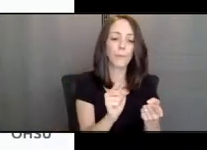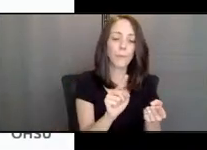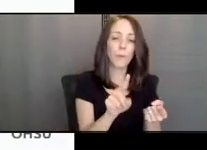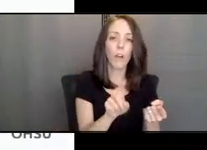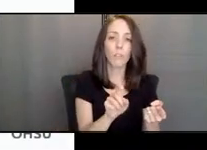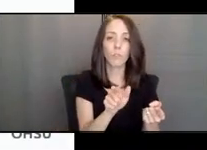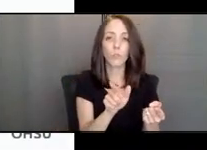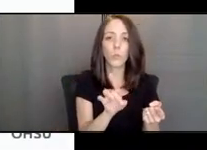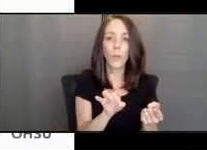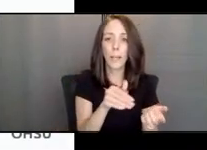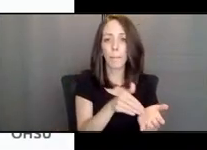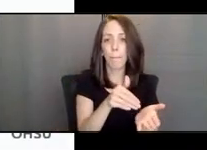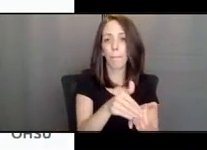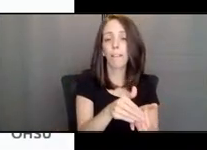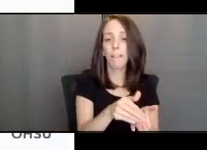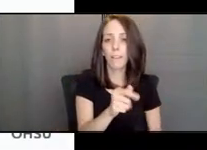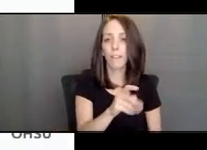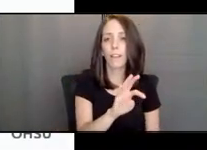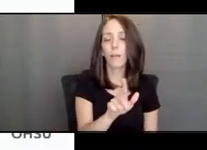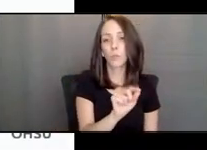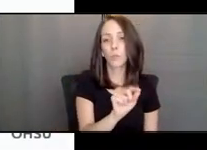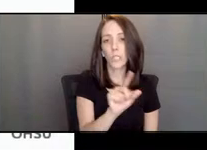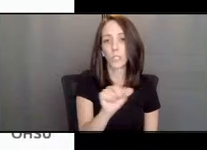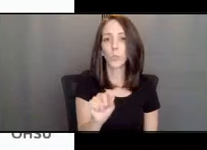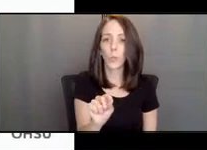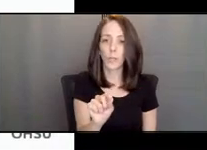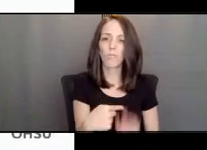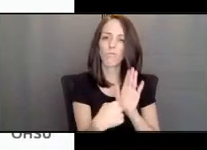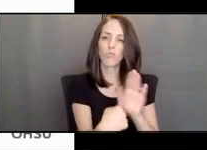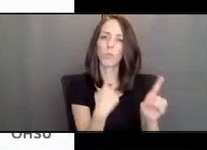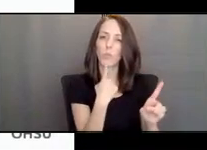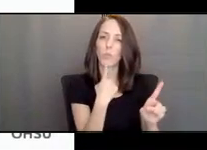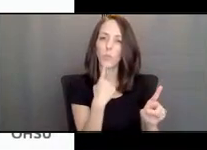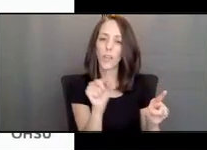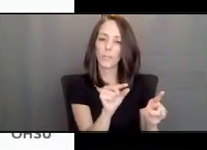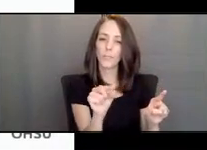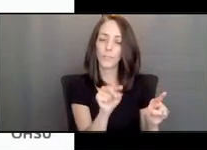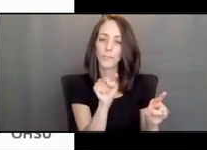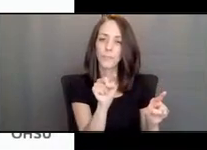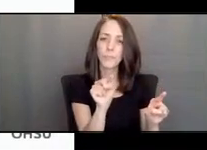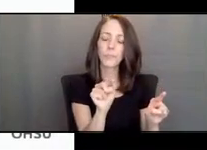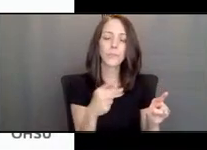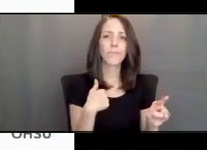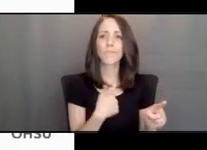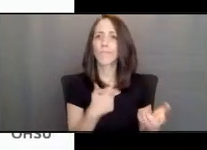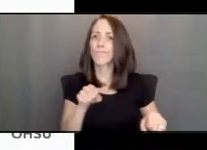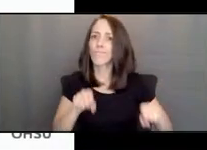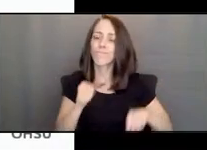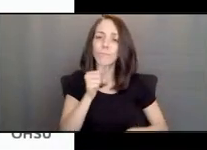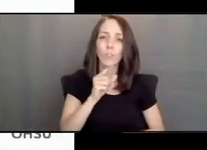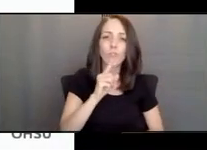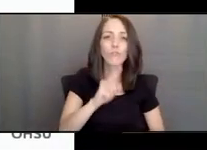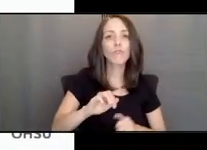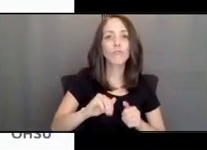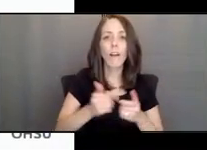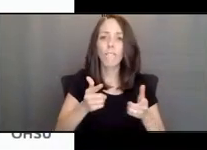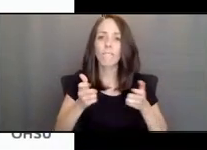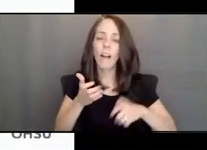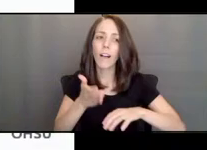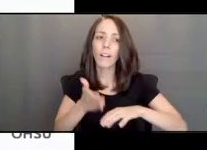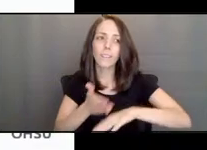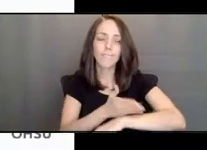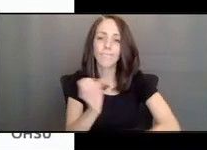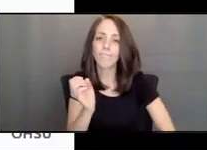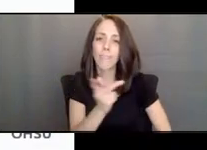in April 2020, shown in red. We were unsure how fast clinical activity would recover, but